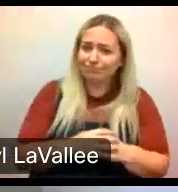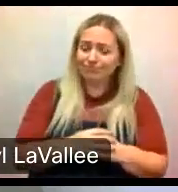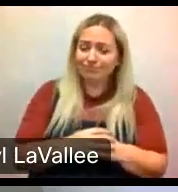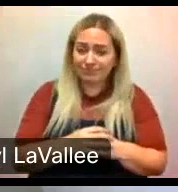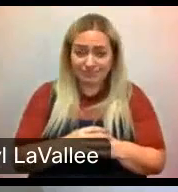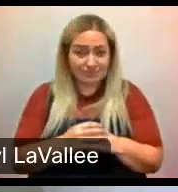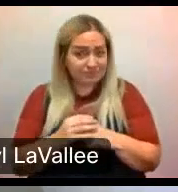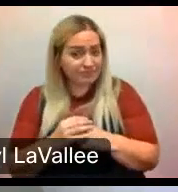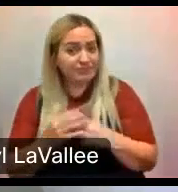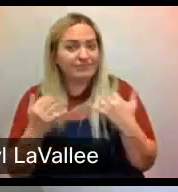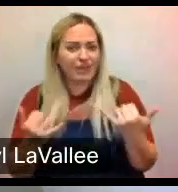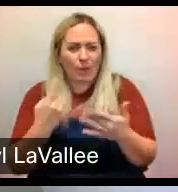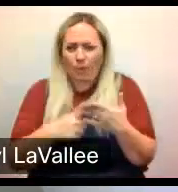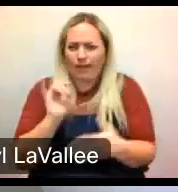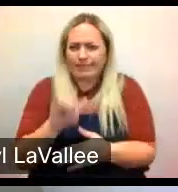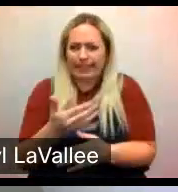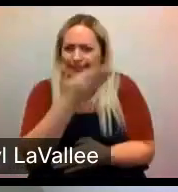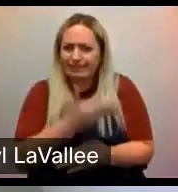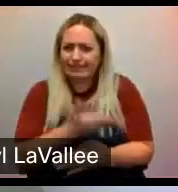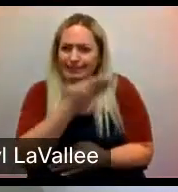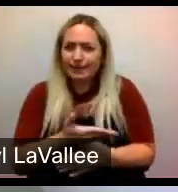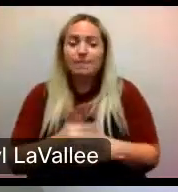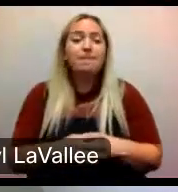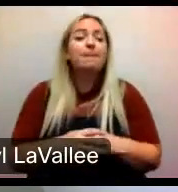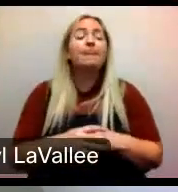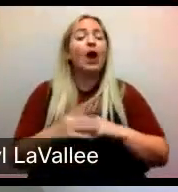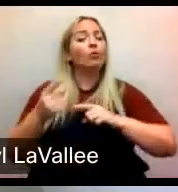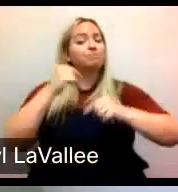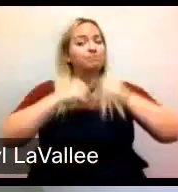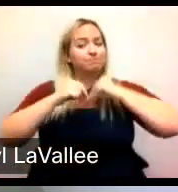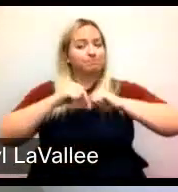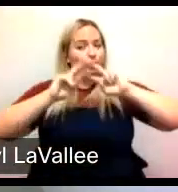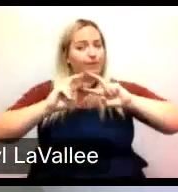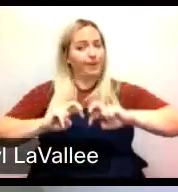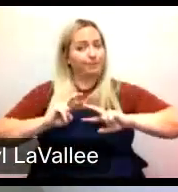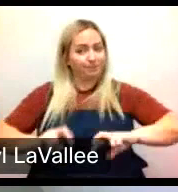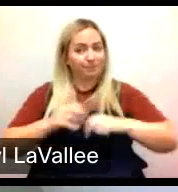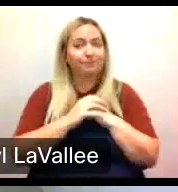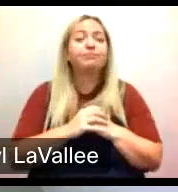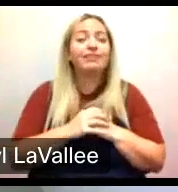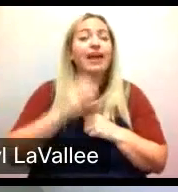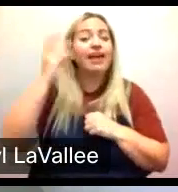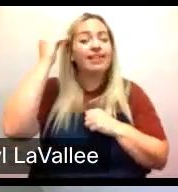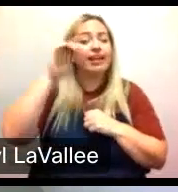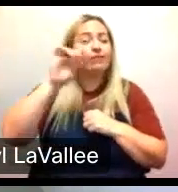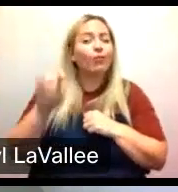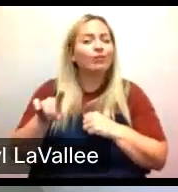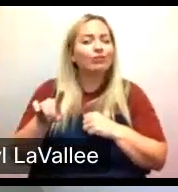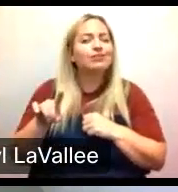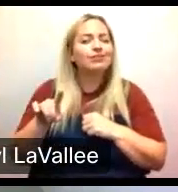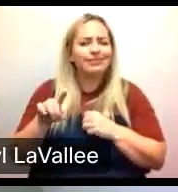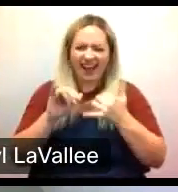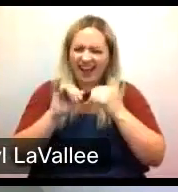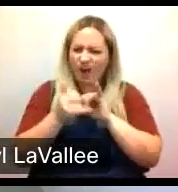Now, what is this? Let's reflect on some of these questions. Consider the following questions here. So how does